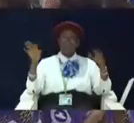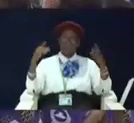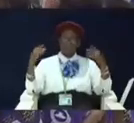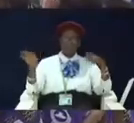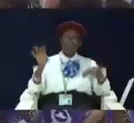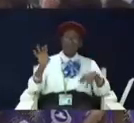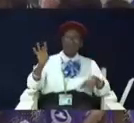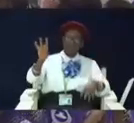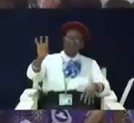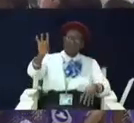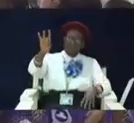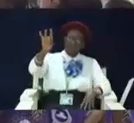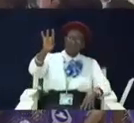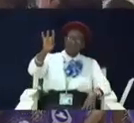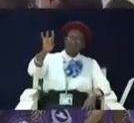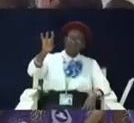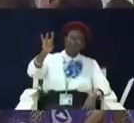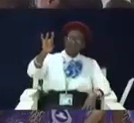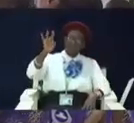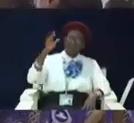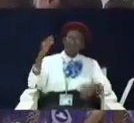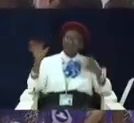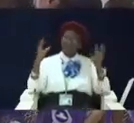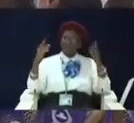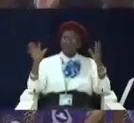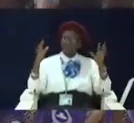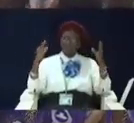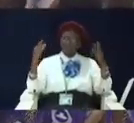8. AJO.